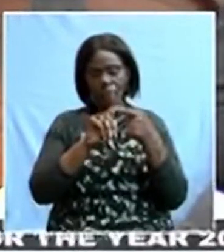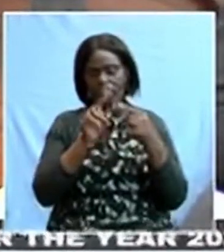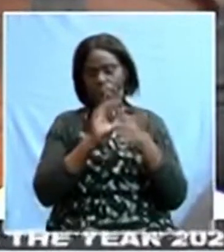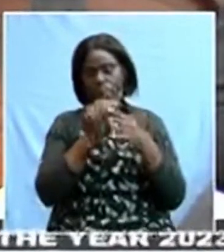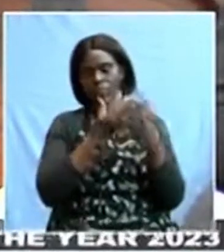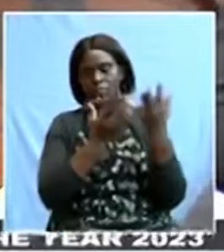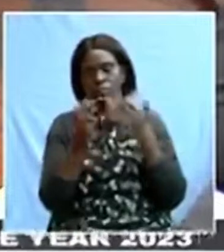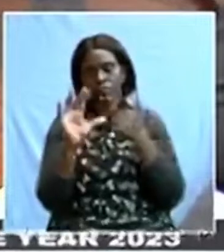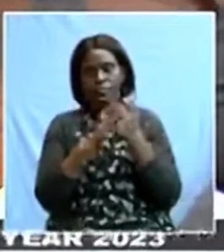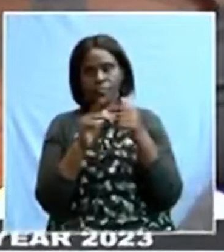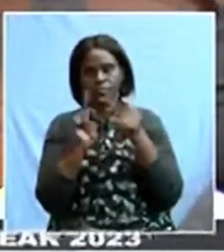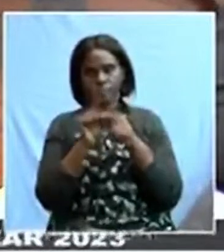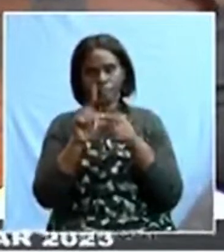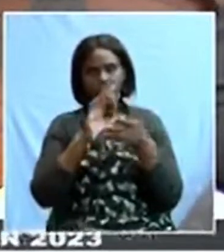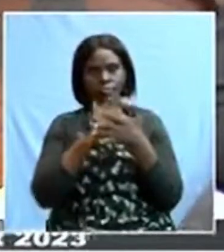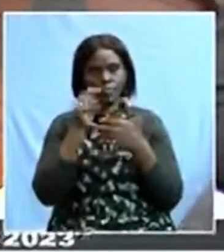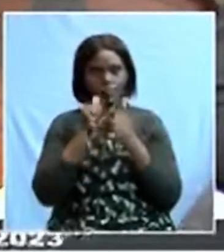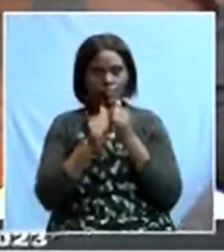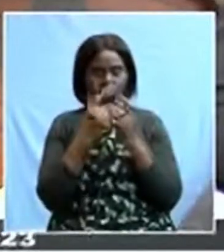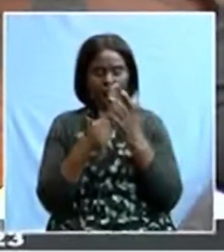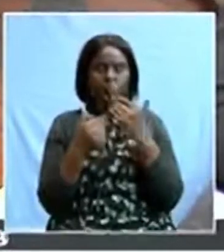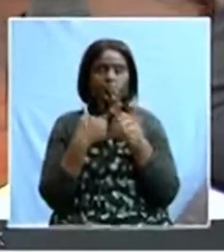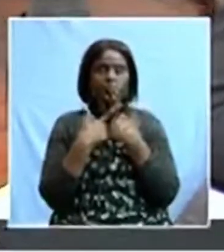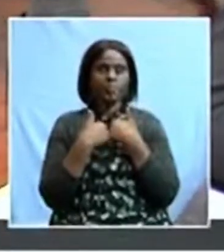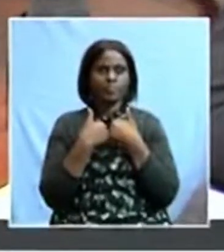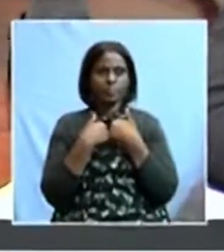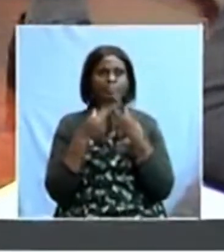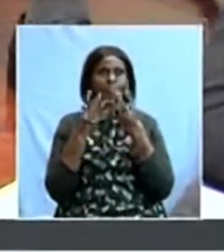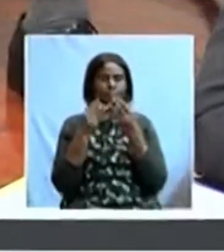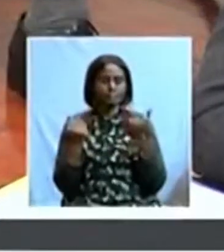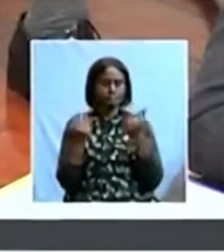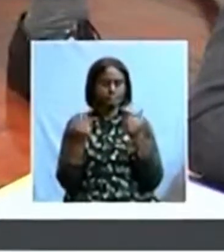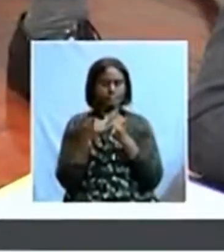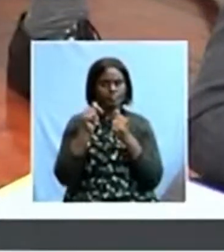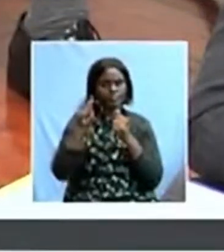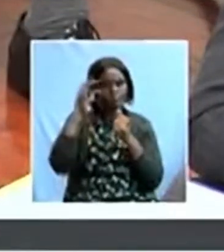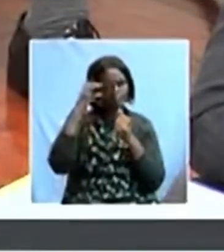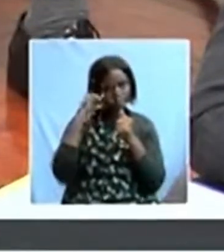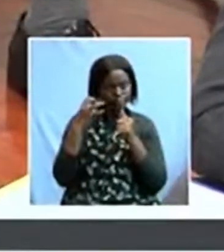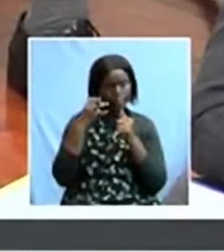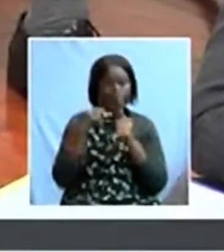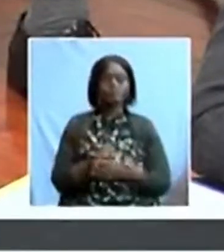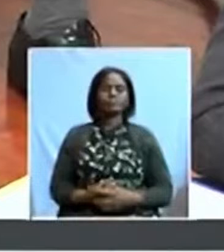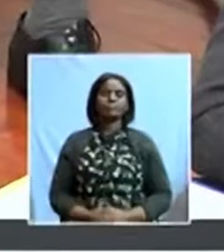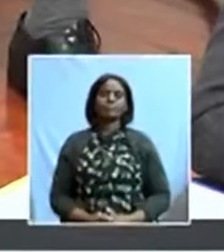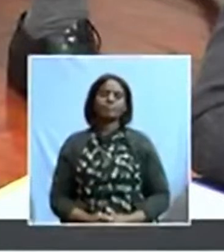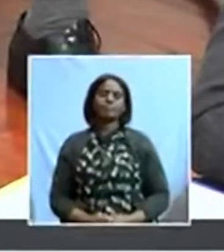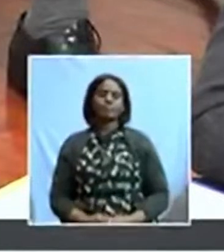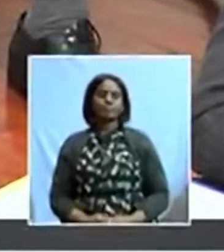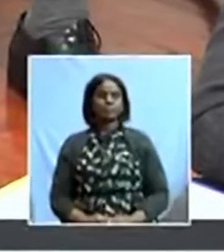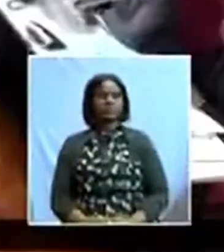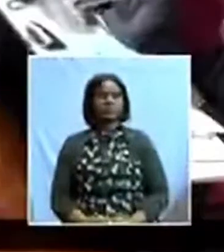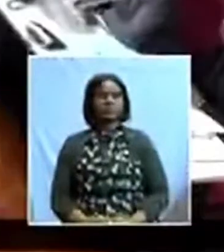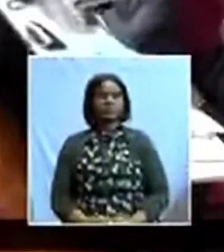back, and that is the laptop that had gone with the officer. Honorable Mlona?